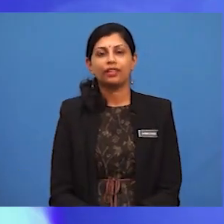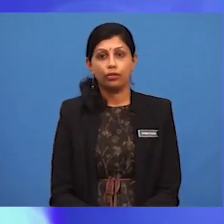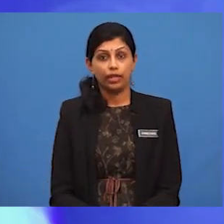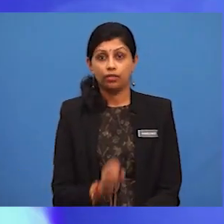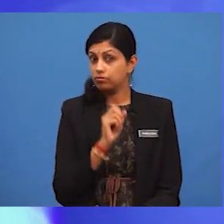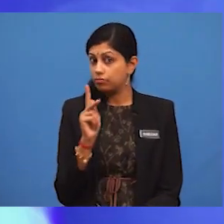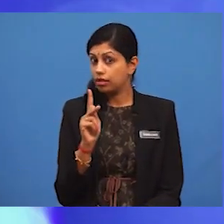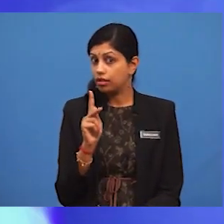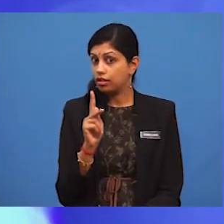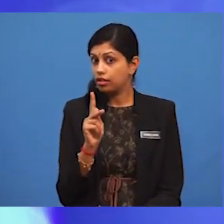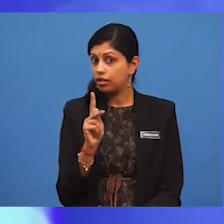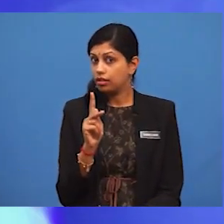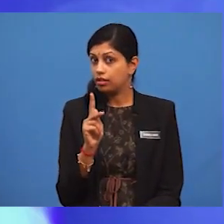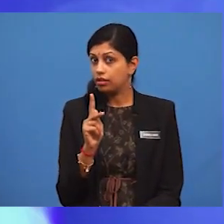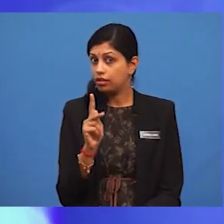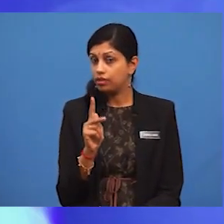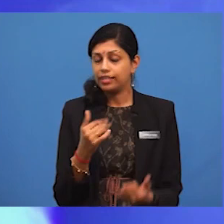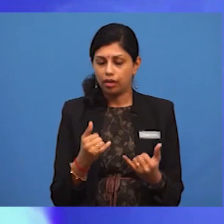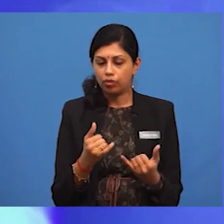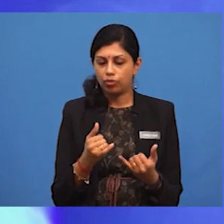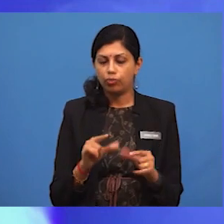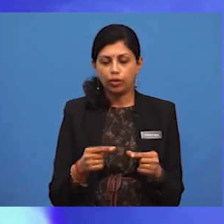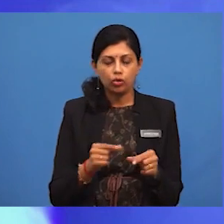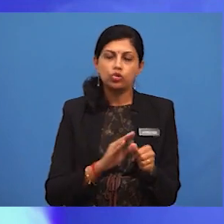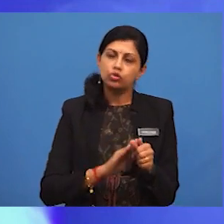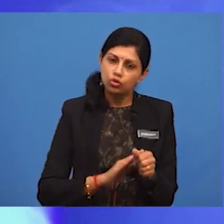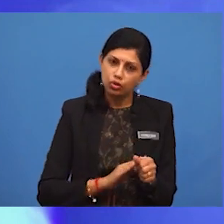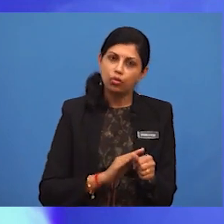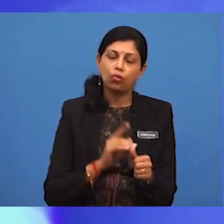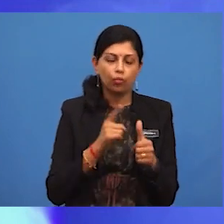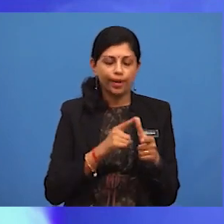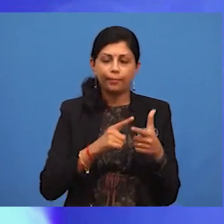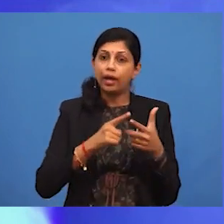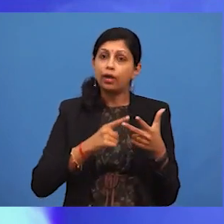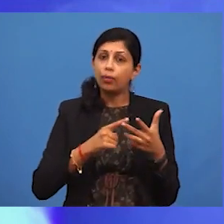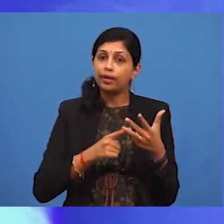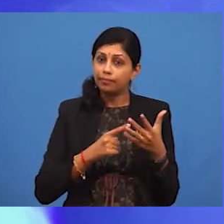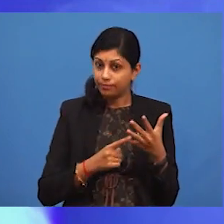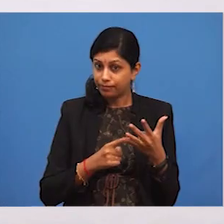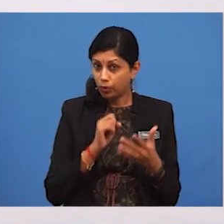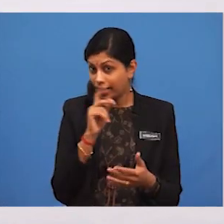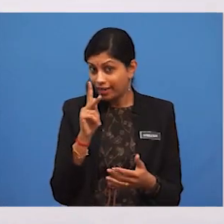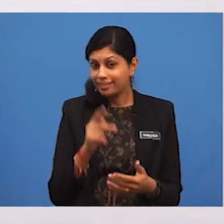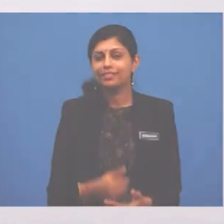Okay, let's take it slow. Let's look at the first 3 steps.